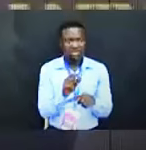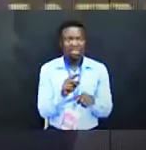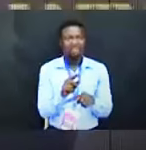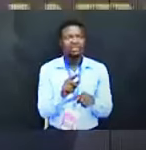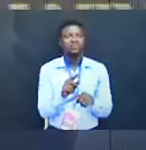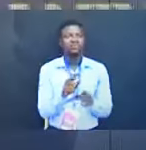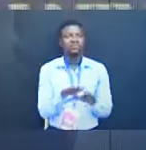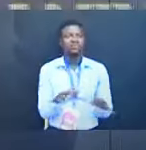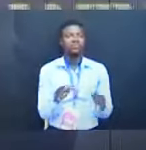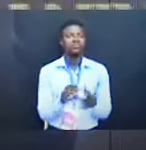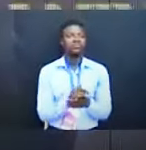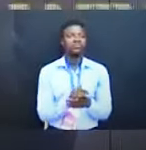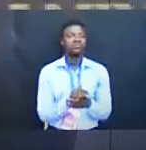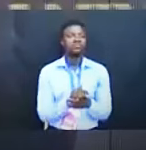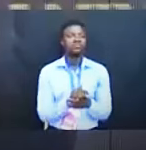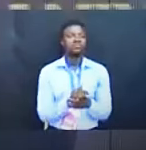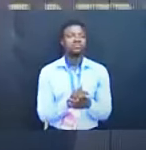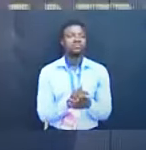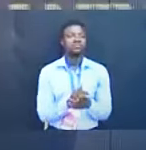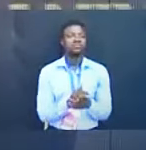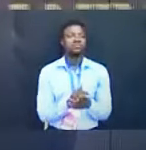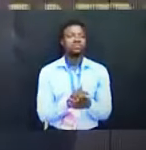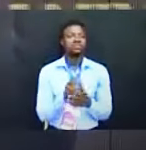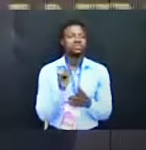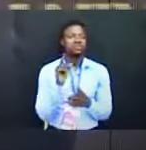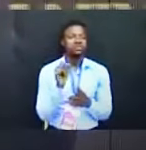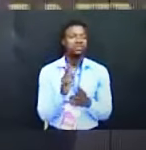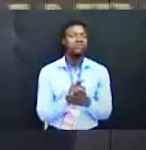of the plentiful of the number. 11.